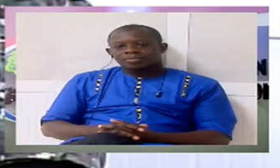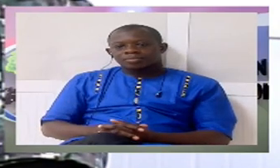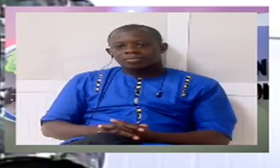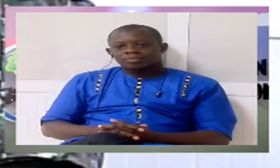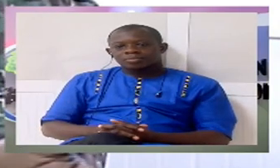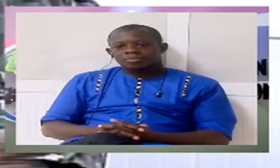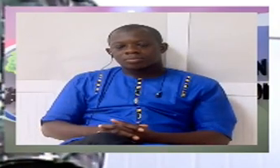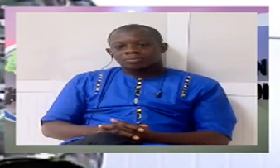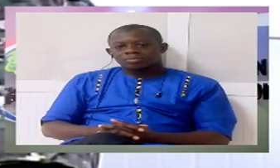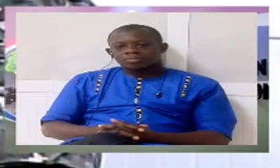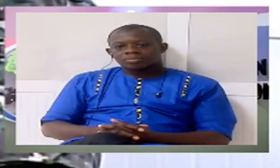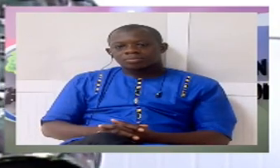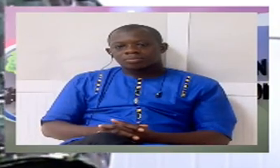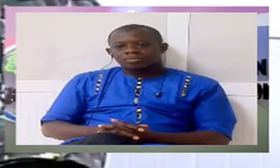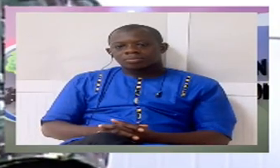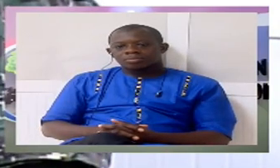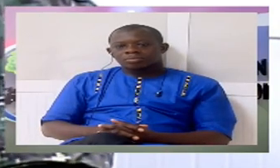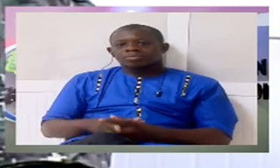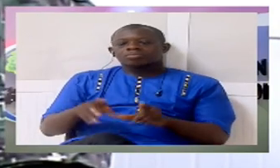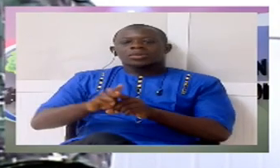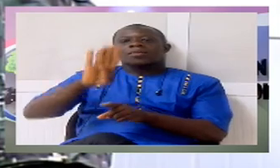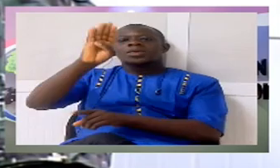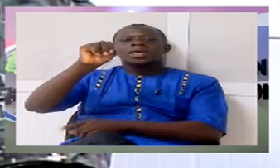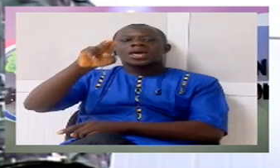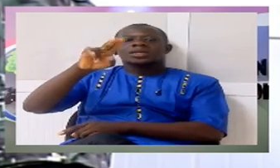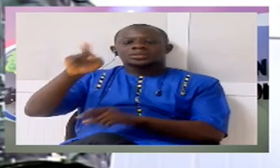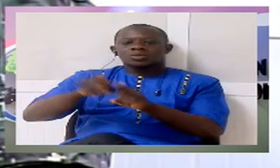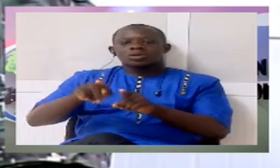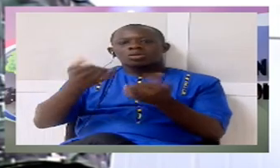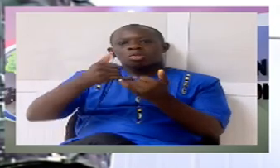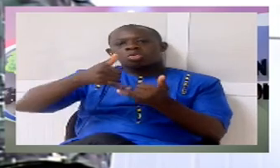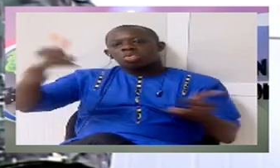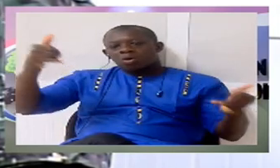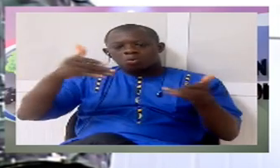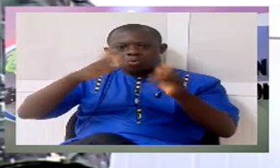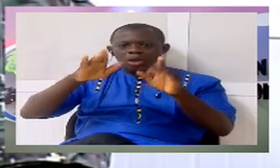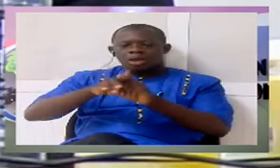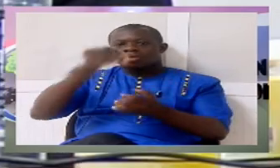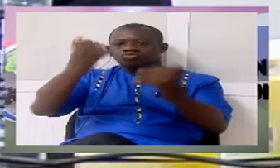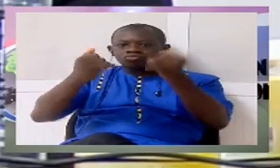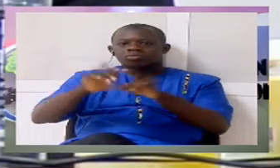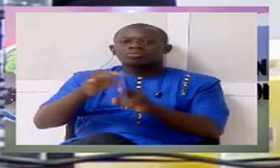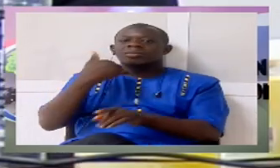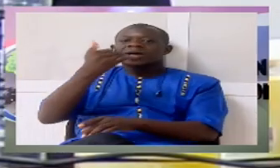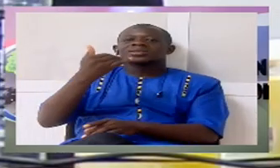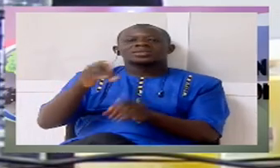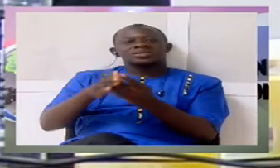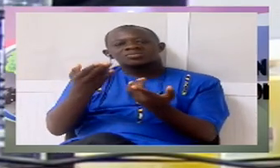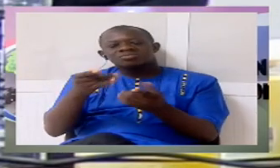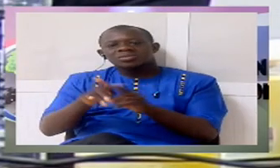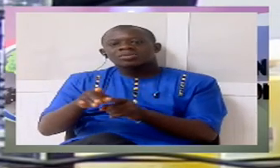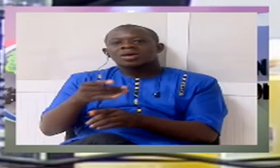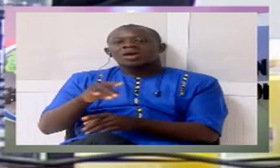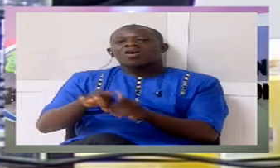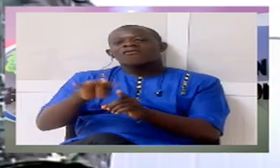My Mercedes Benz good at any. So this the long ones. Was it a sedan or was it a